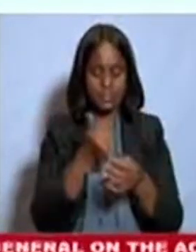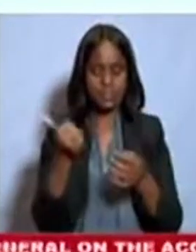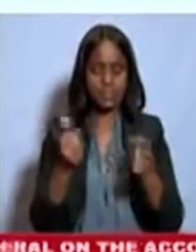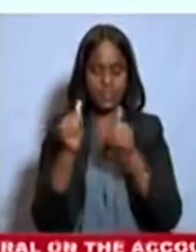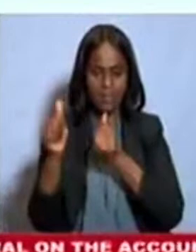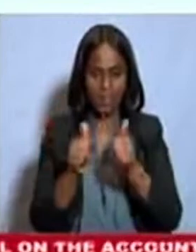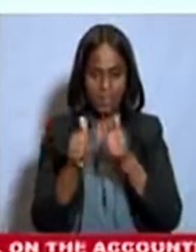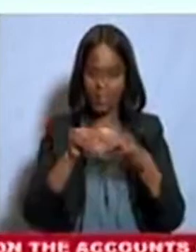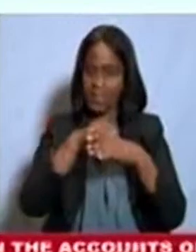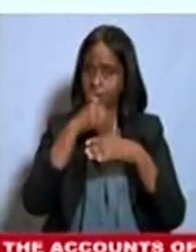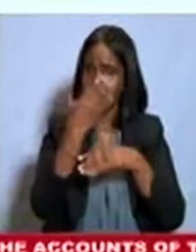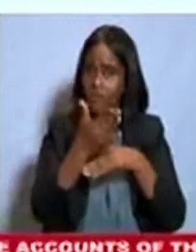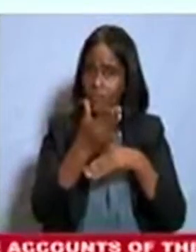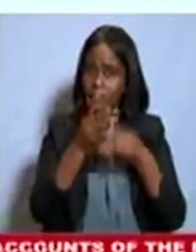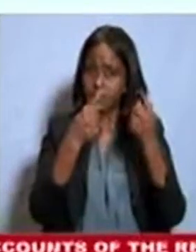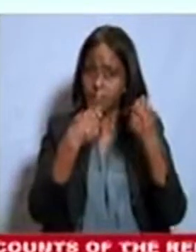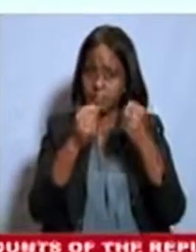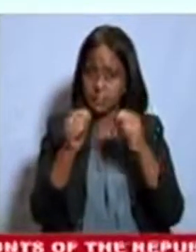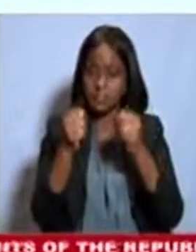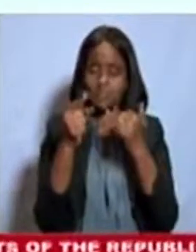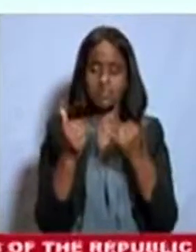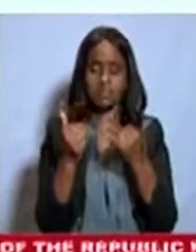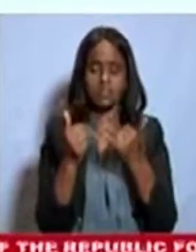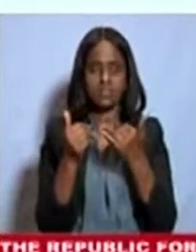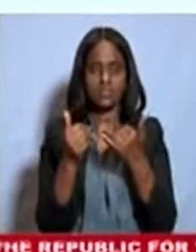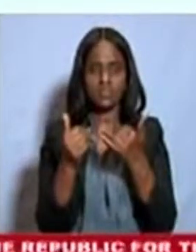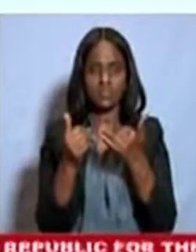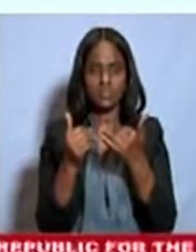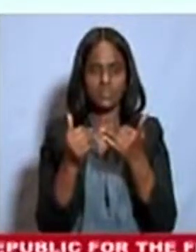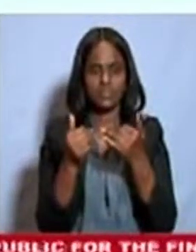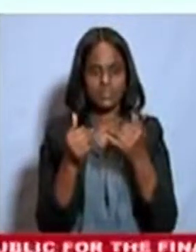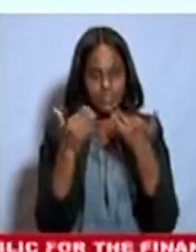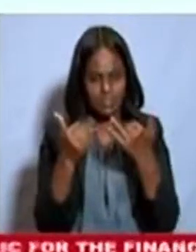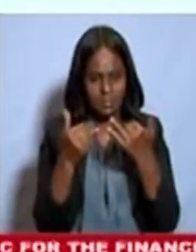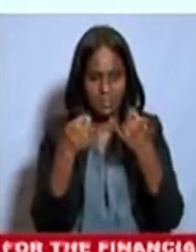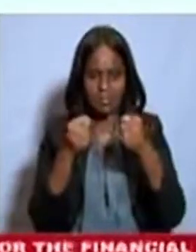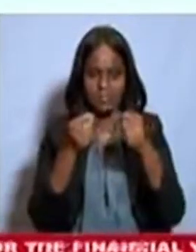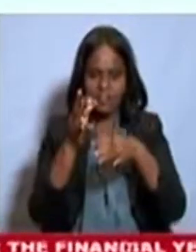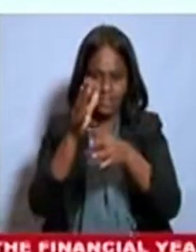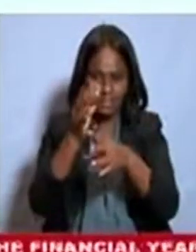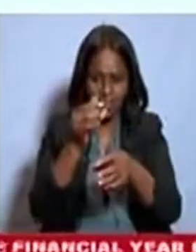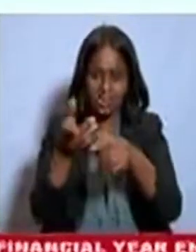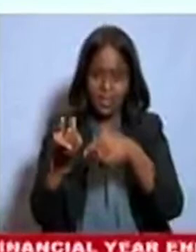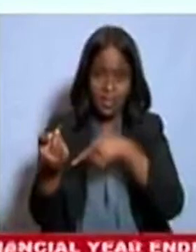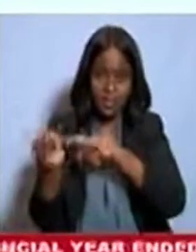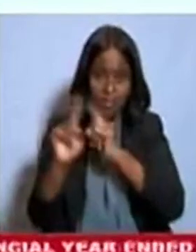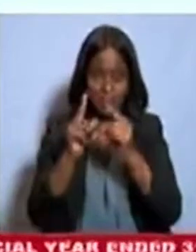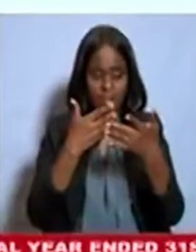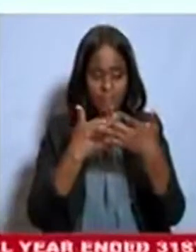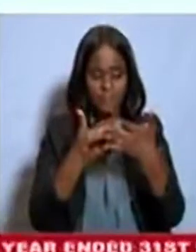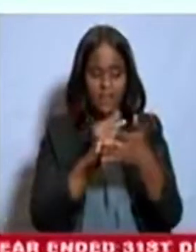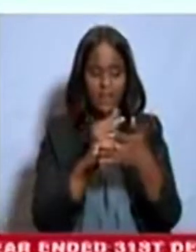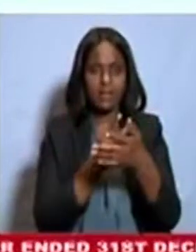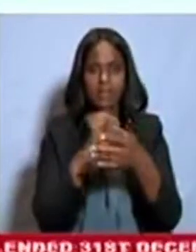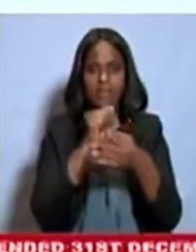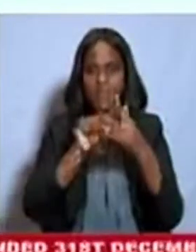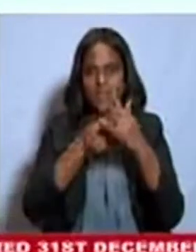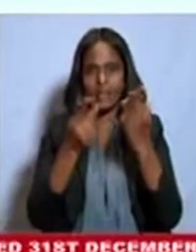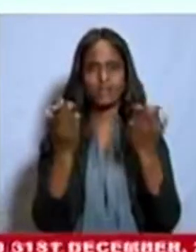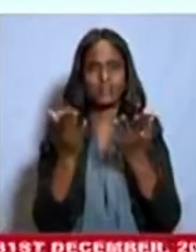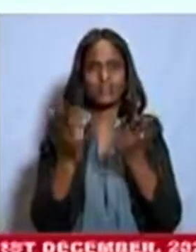action outside trying to get the title deeds. And of